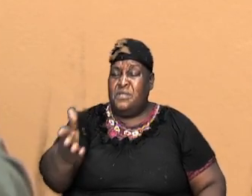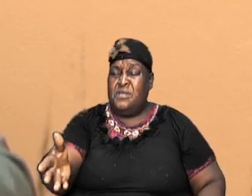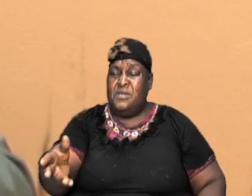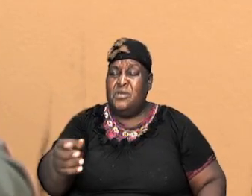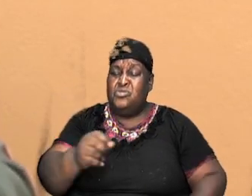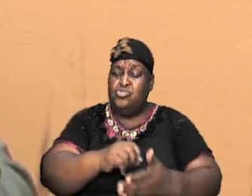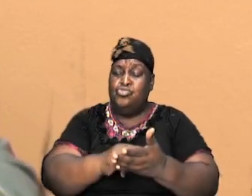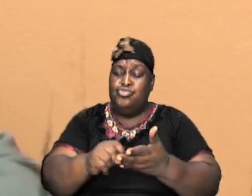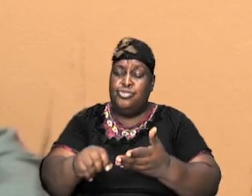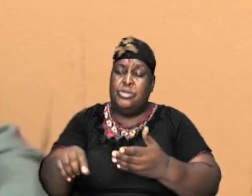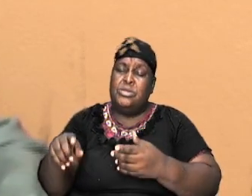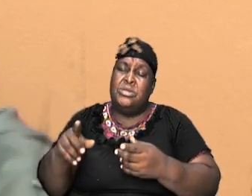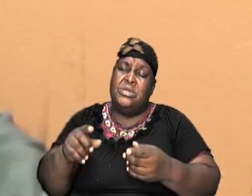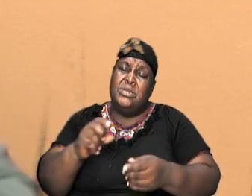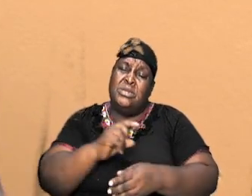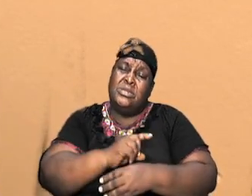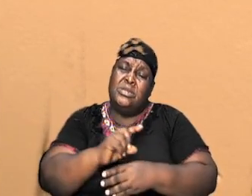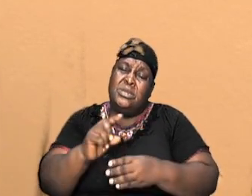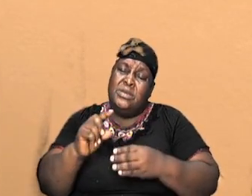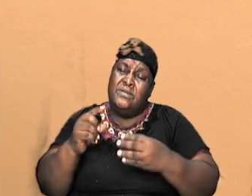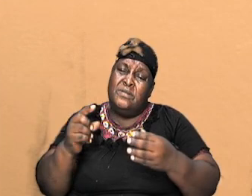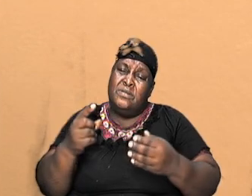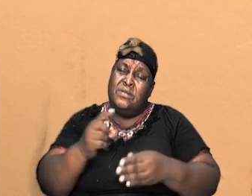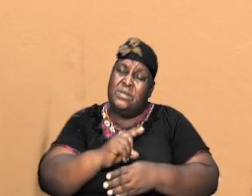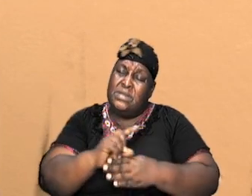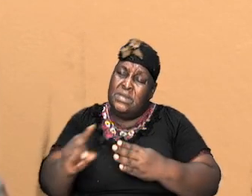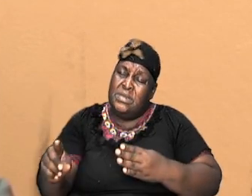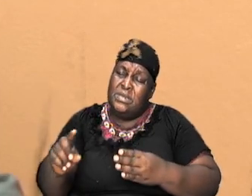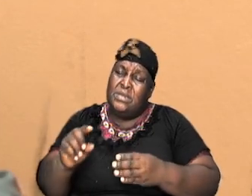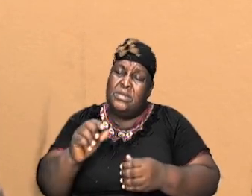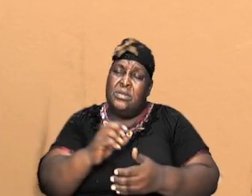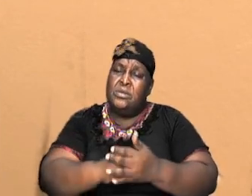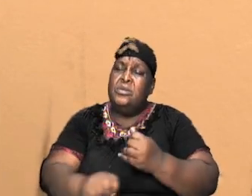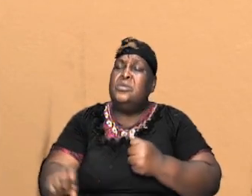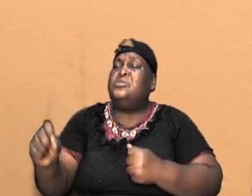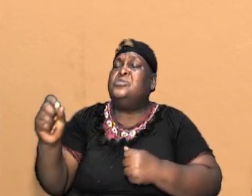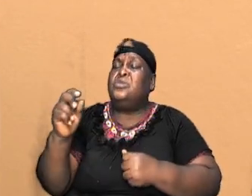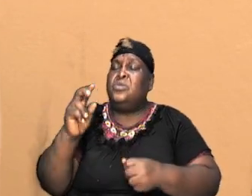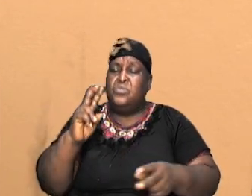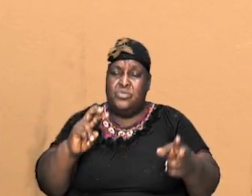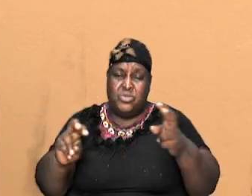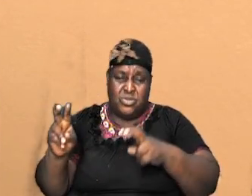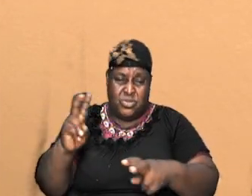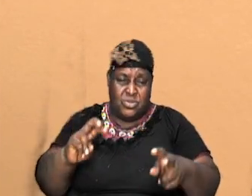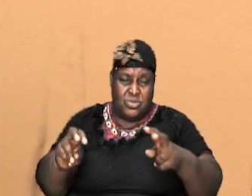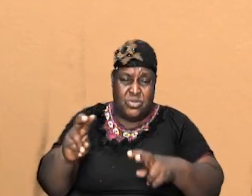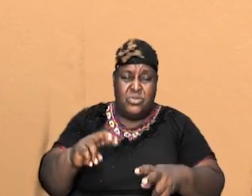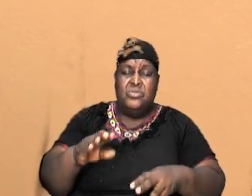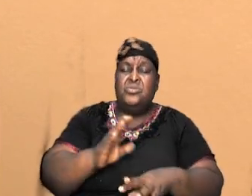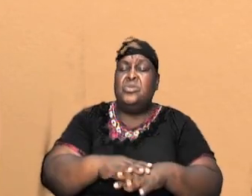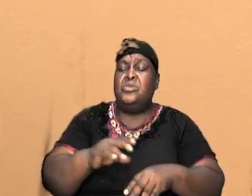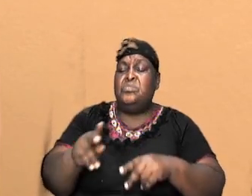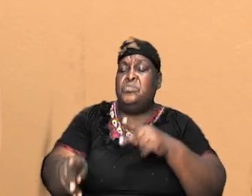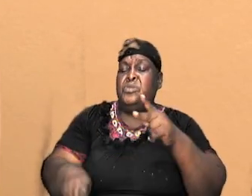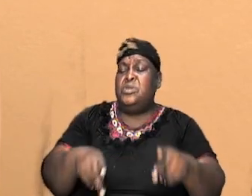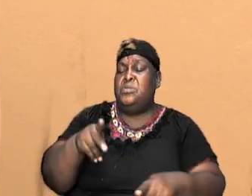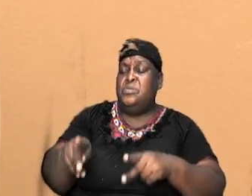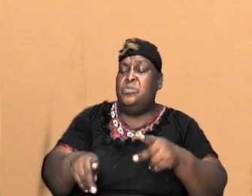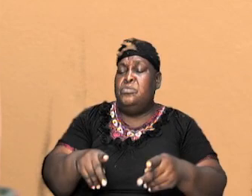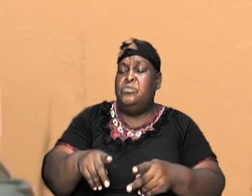they did some form of a research, as it were, on their audience and the person that they were writing